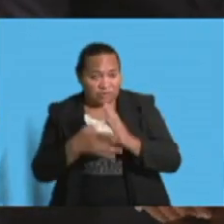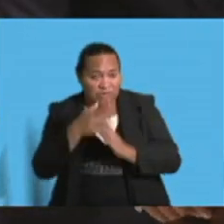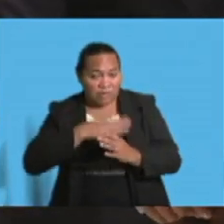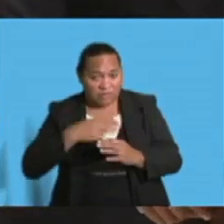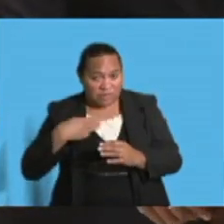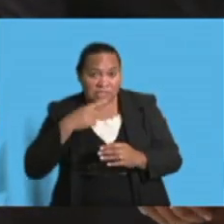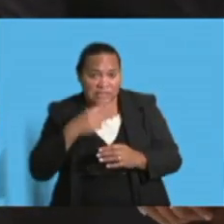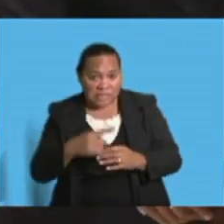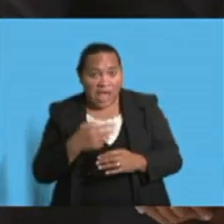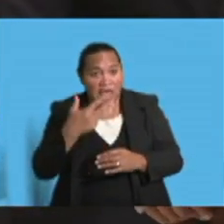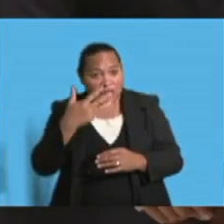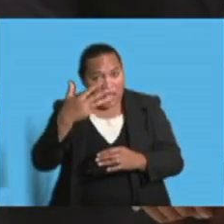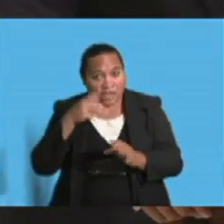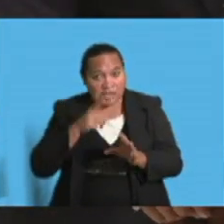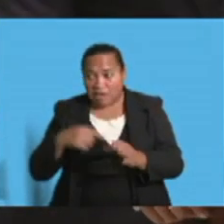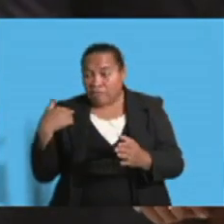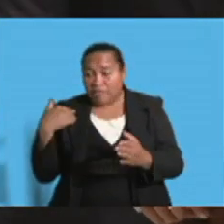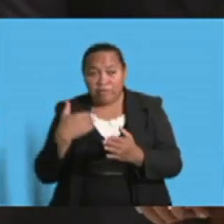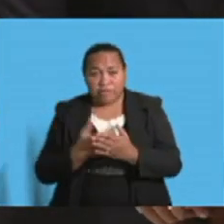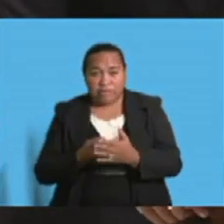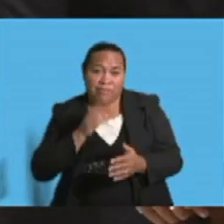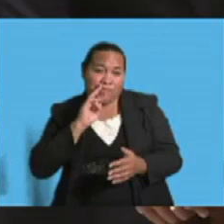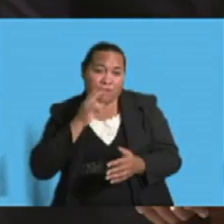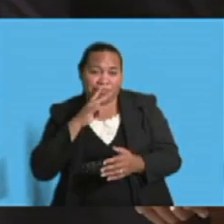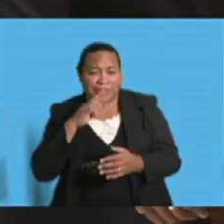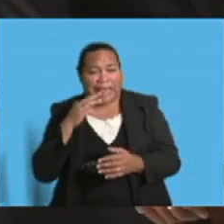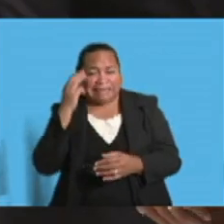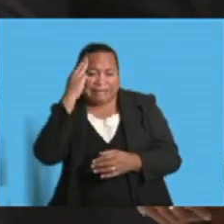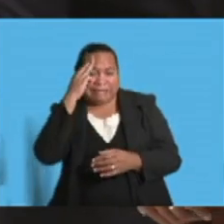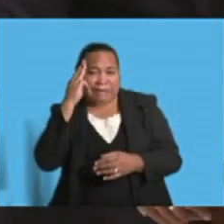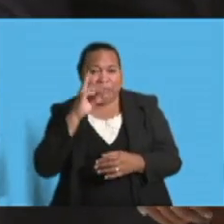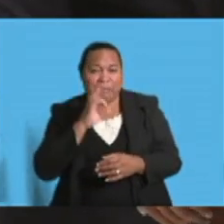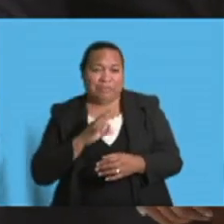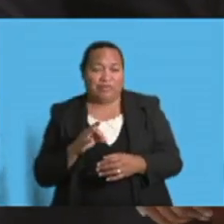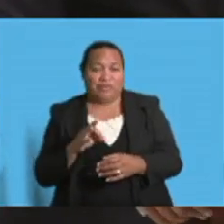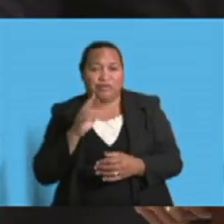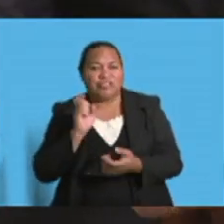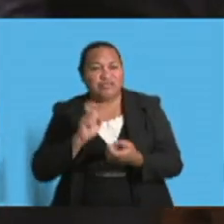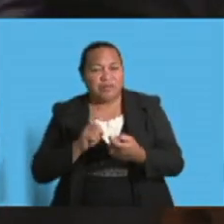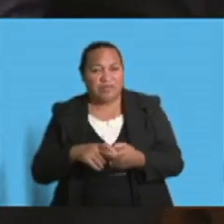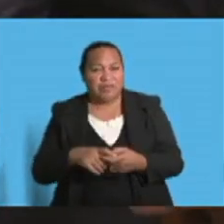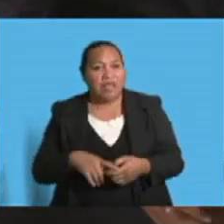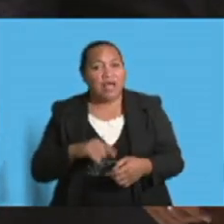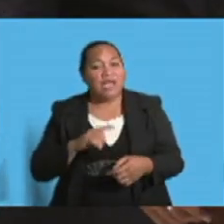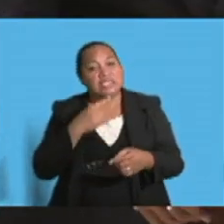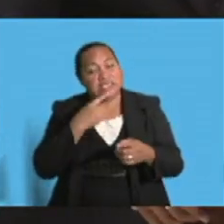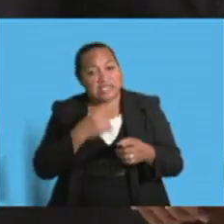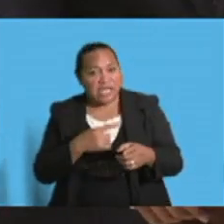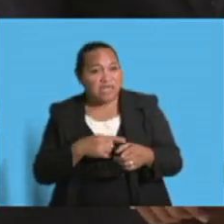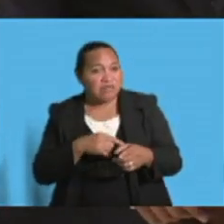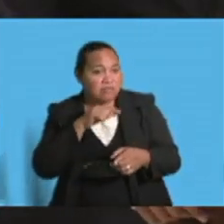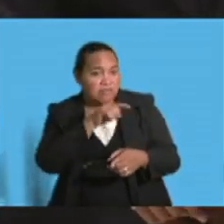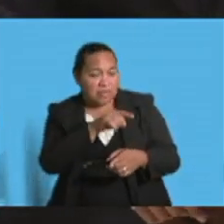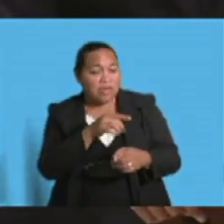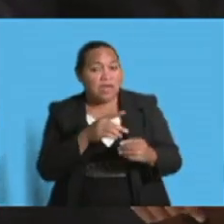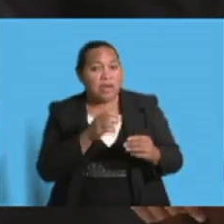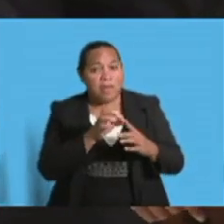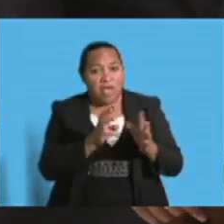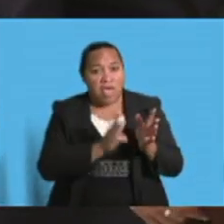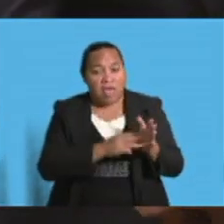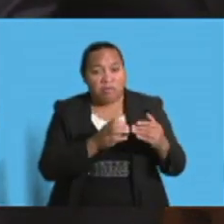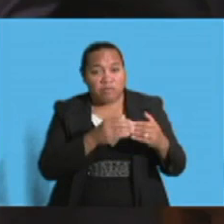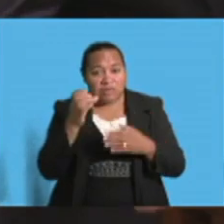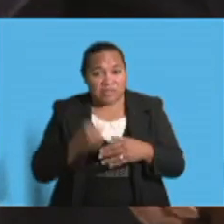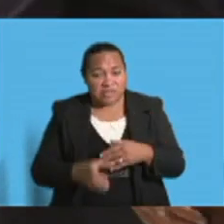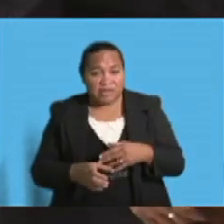years of consecutive growth is delusional and claims that under the current SODELPA leader, the average growth rate was 4.2%. Madam